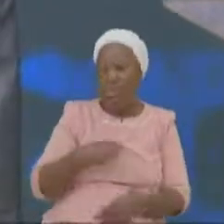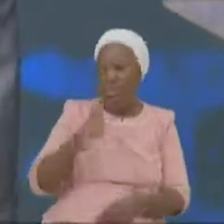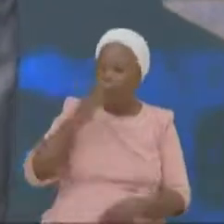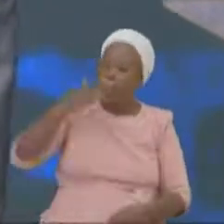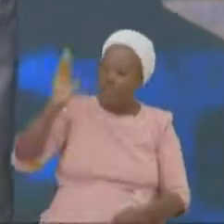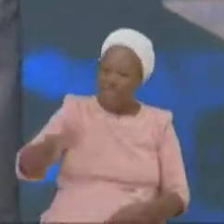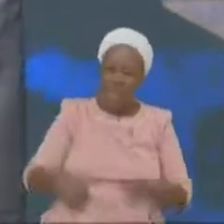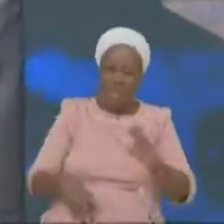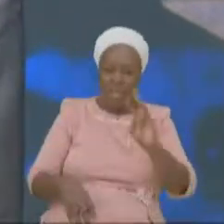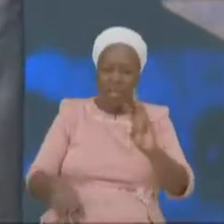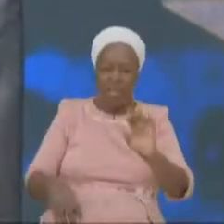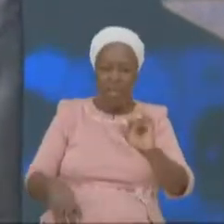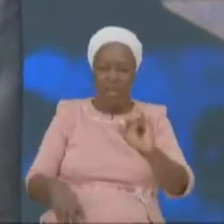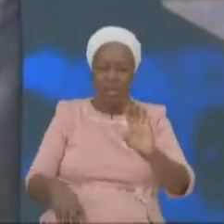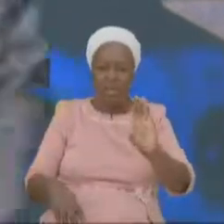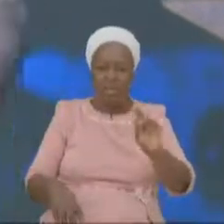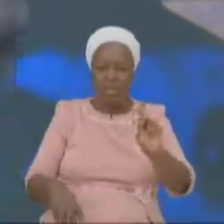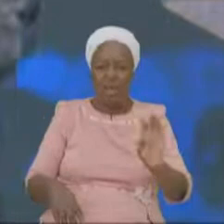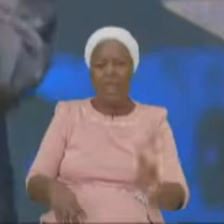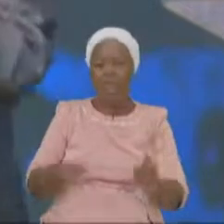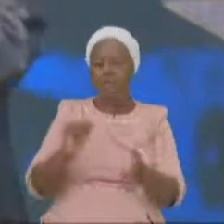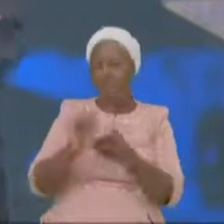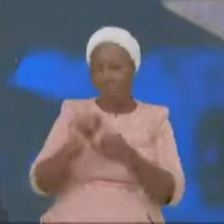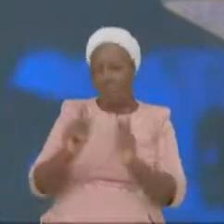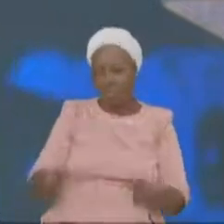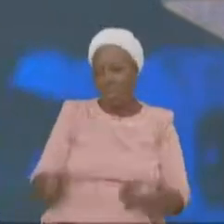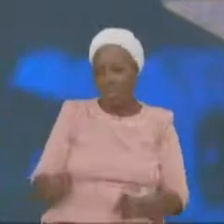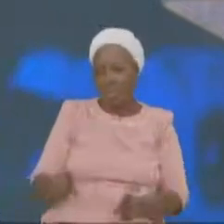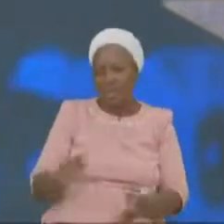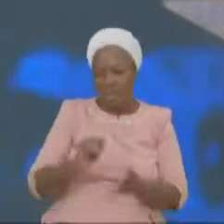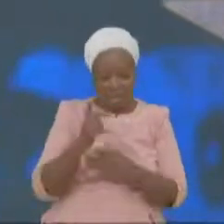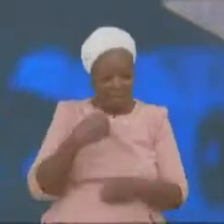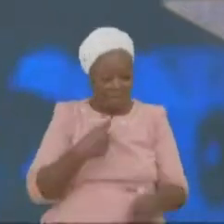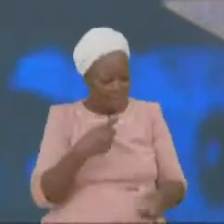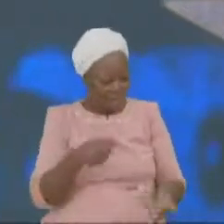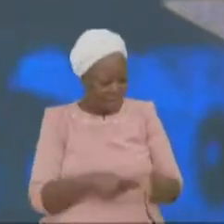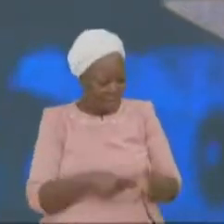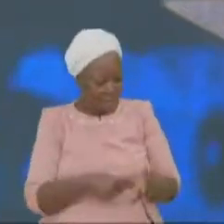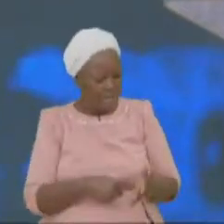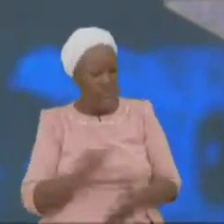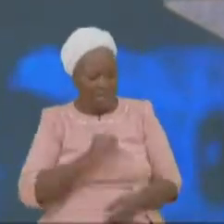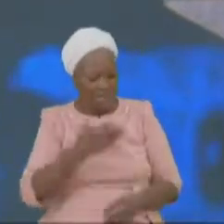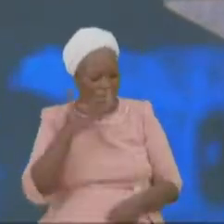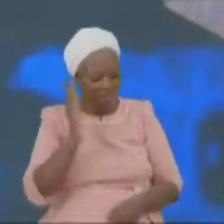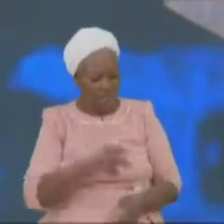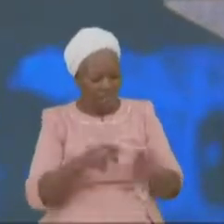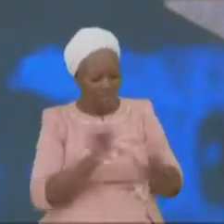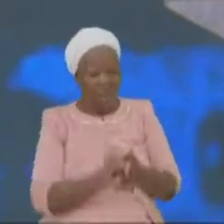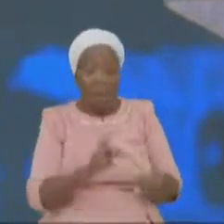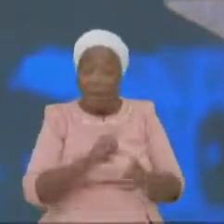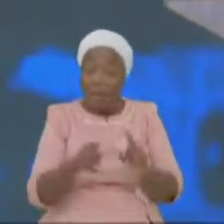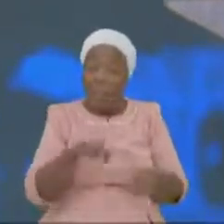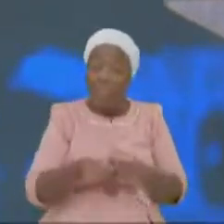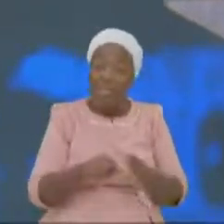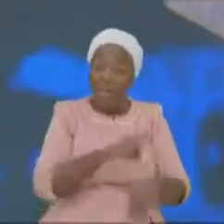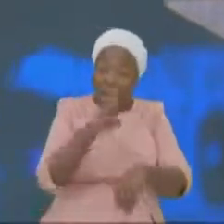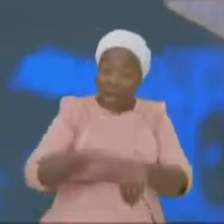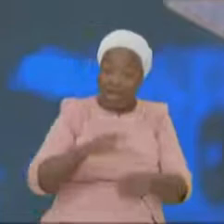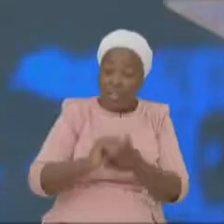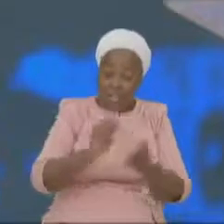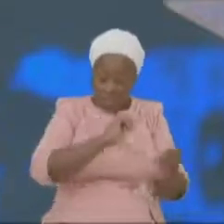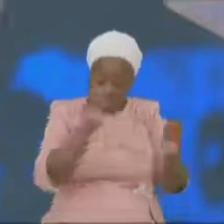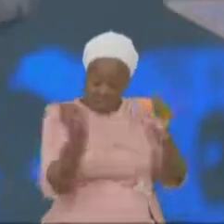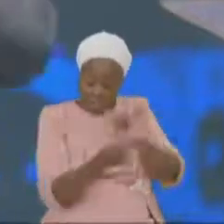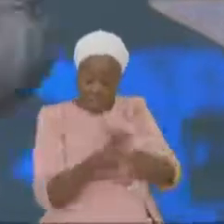that, cruel to him. But if the nature that is changed, transformed, turn